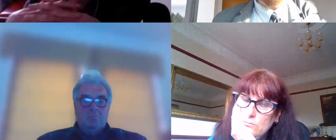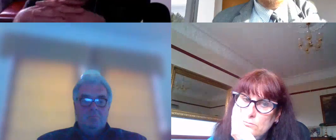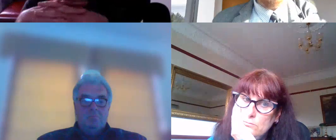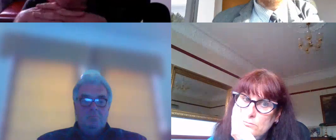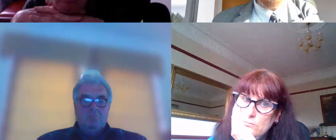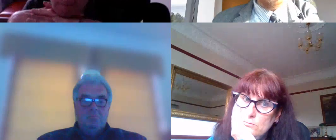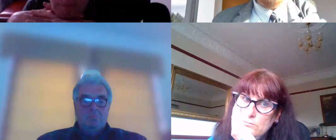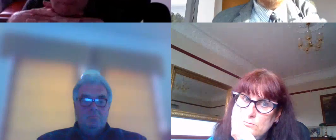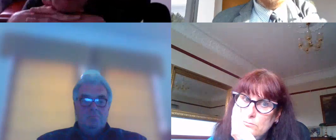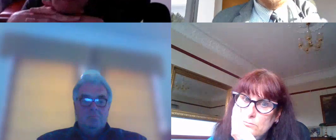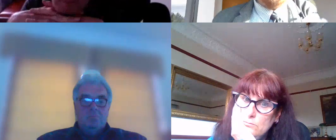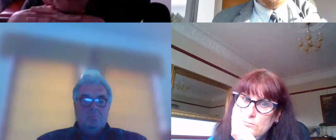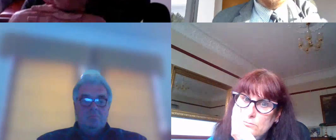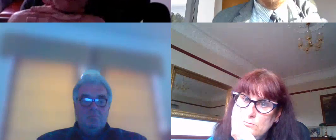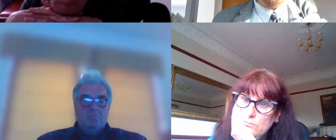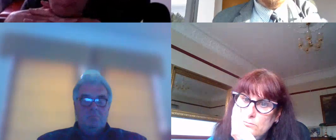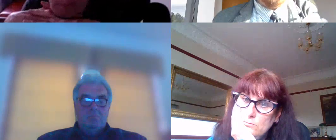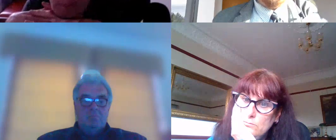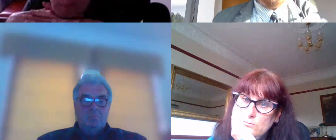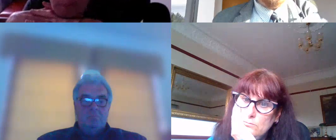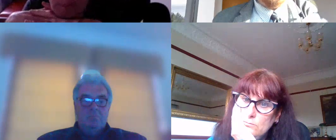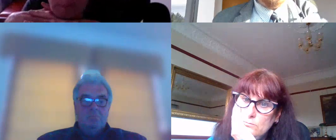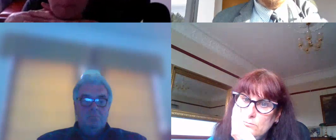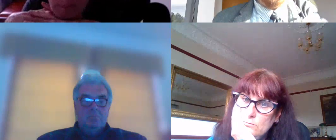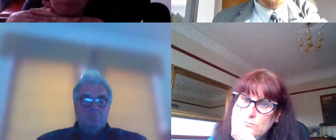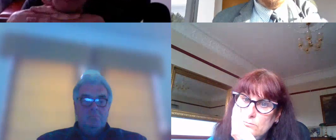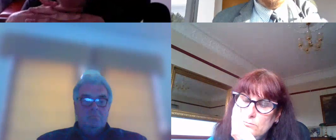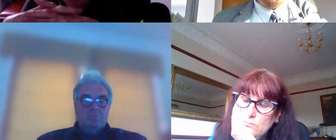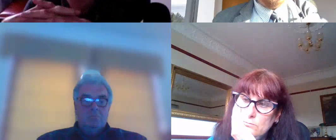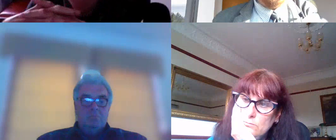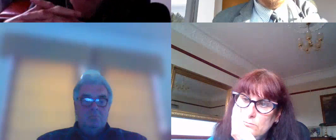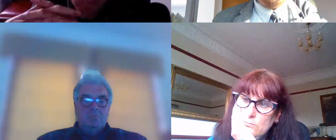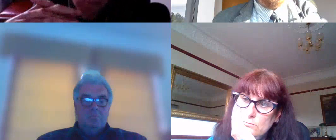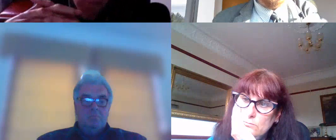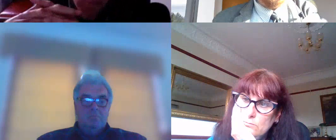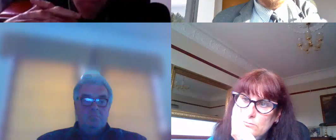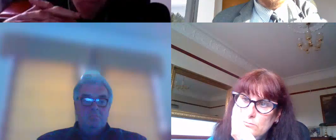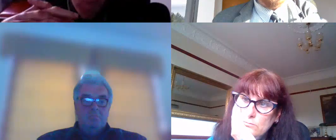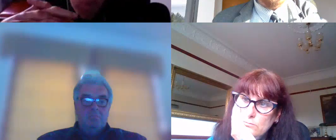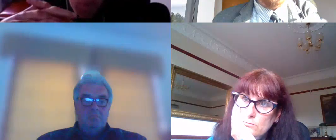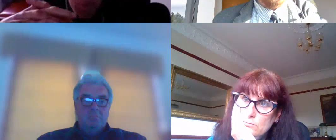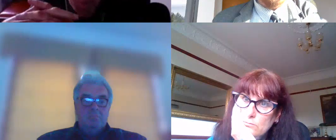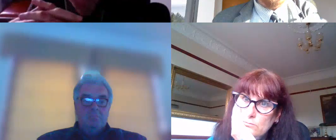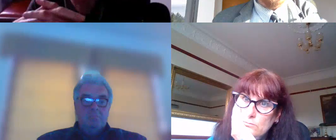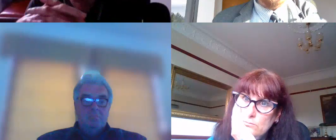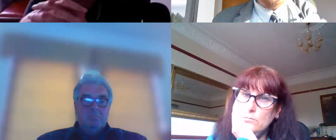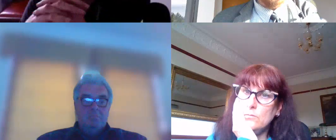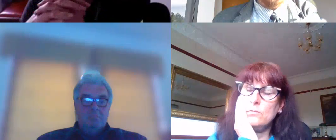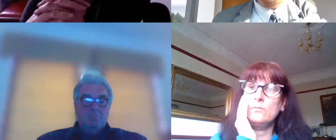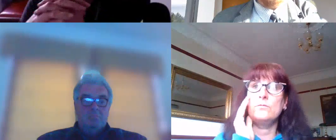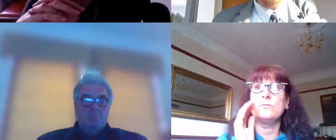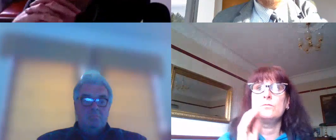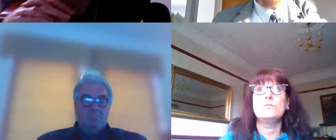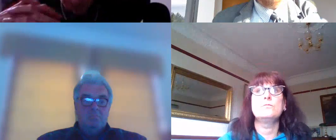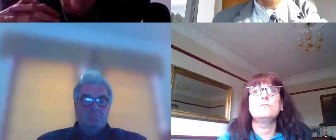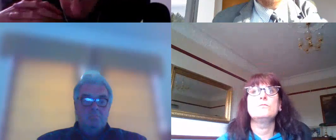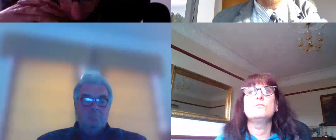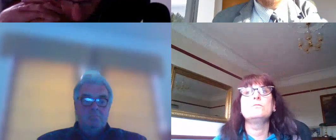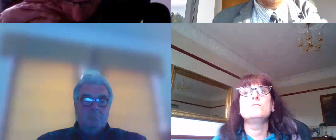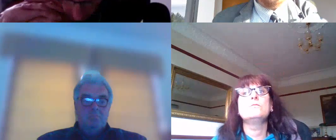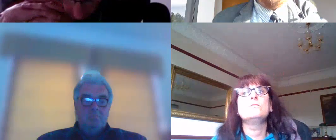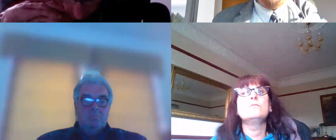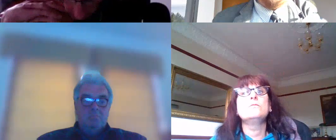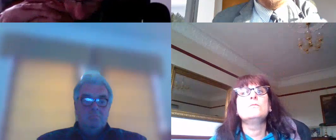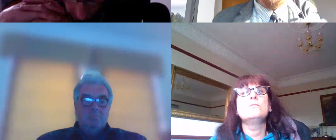area basis. So if the council area is generally split into 4 administrative areas, so Clydesdale, East Kilbride,